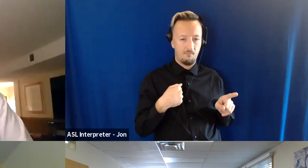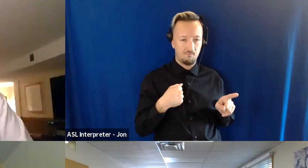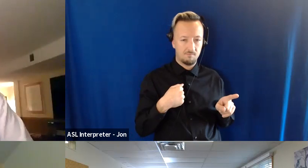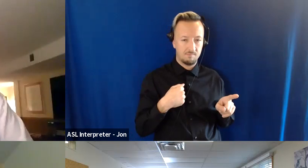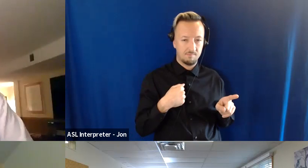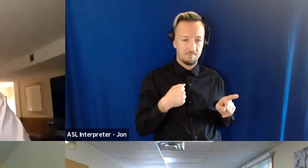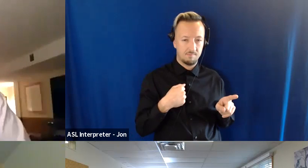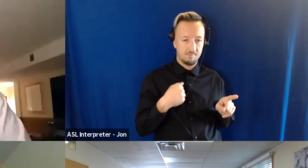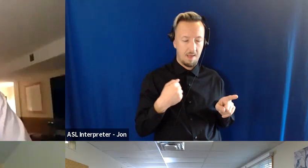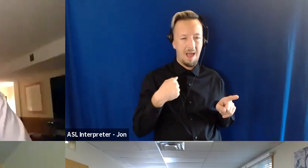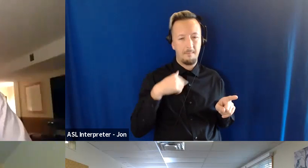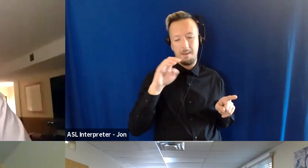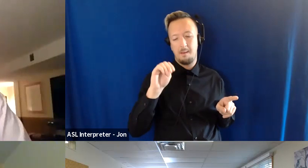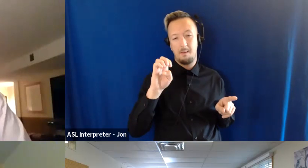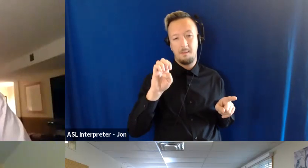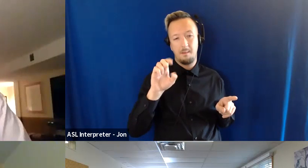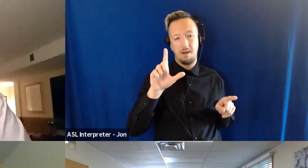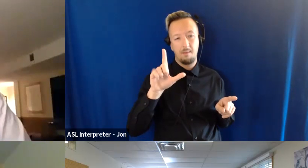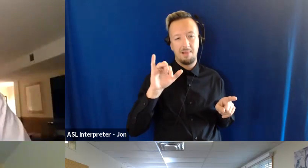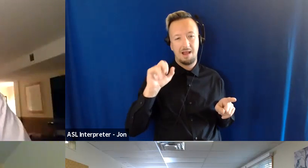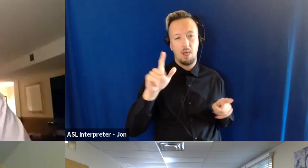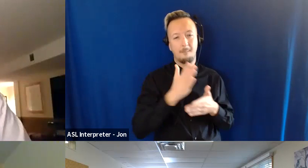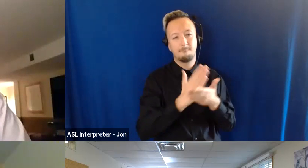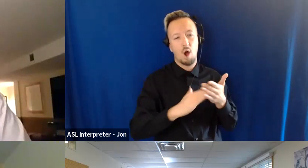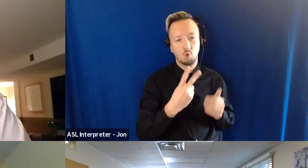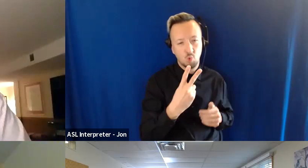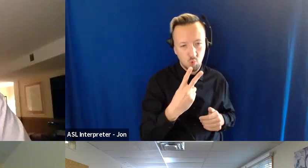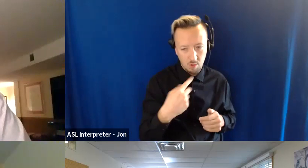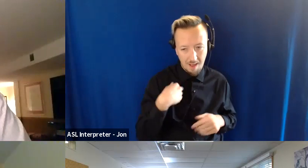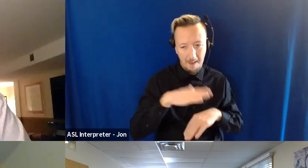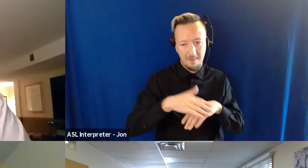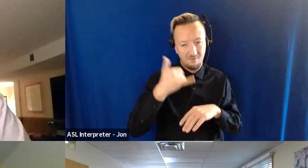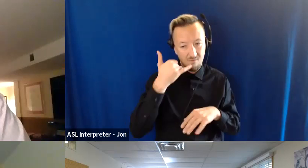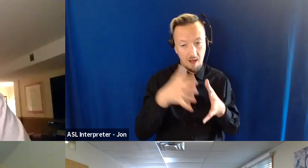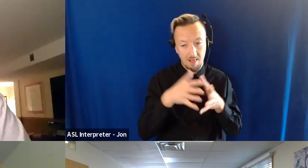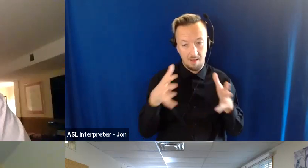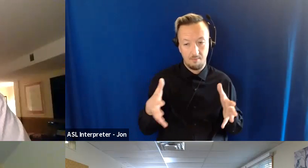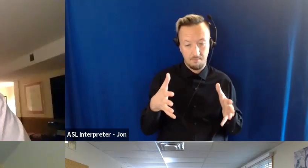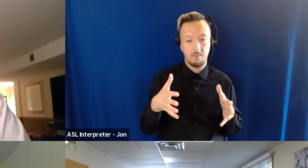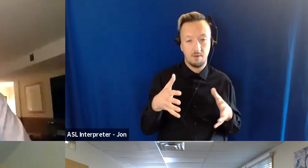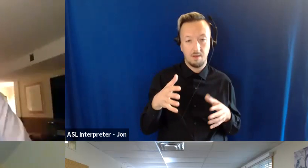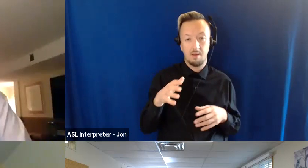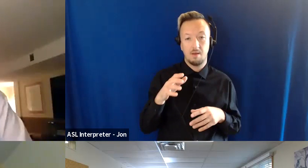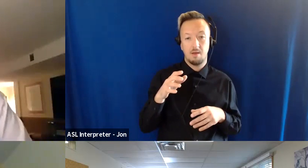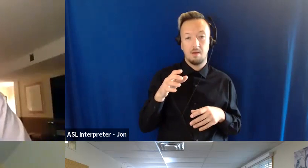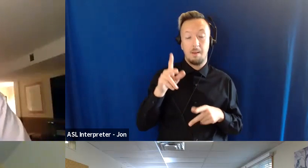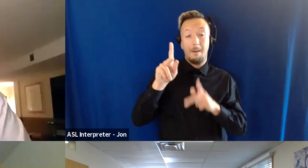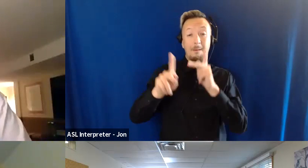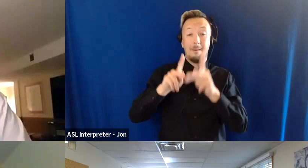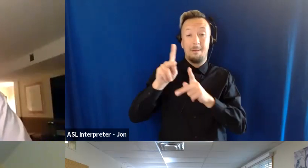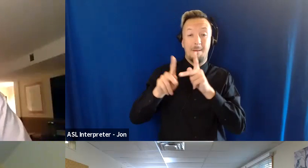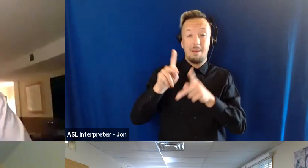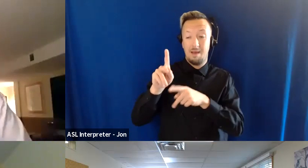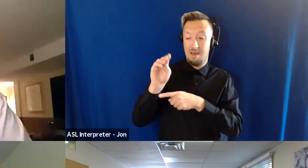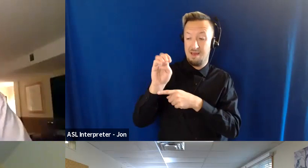millennial part two. I'm on my phone a lot. So I portrayed people in the media as like people as